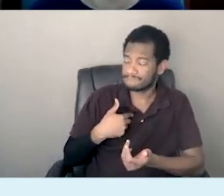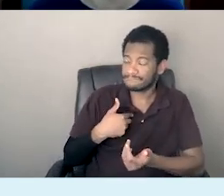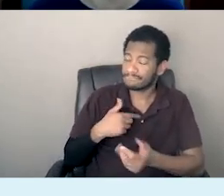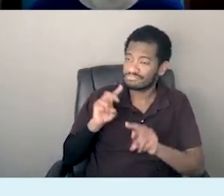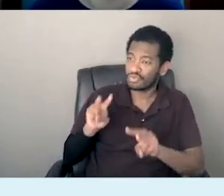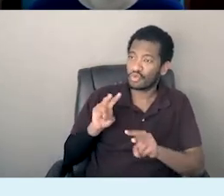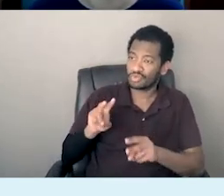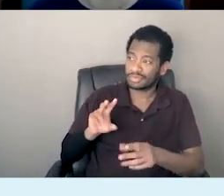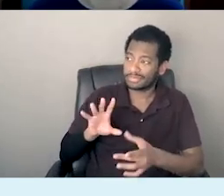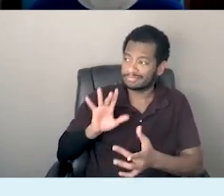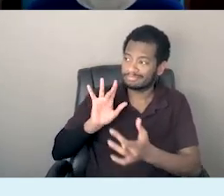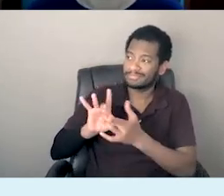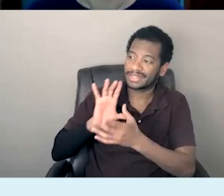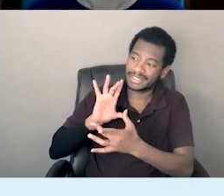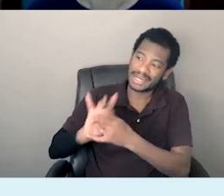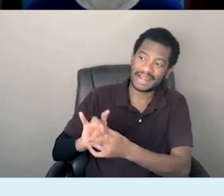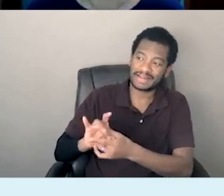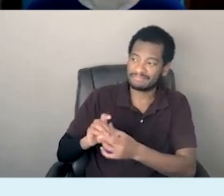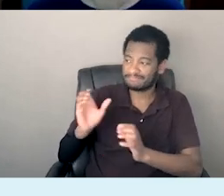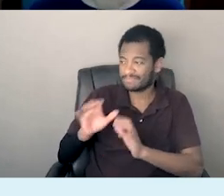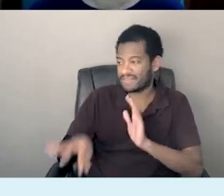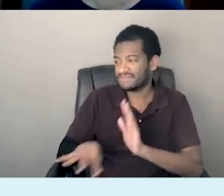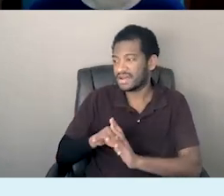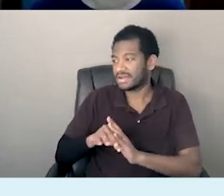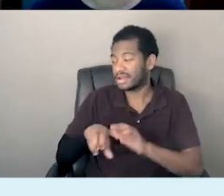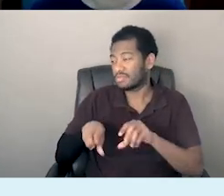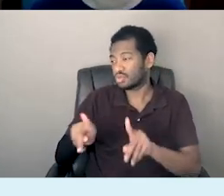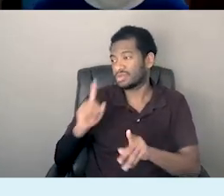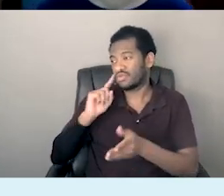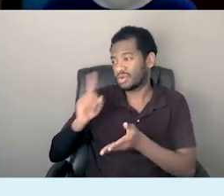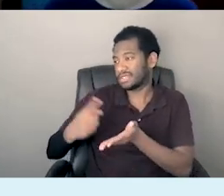find opportunities to talk about this.